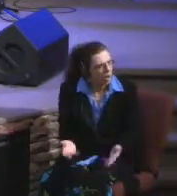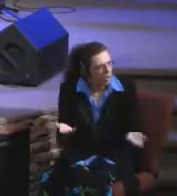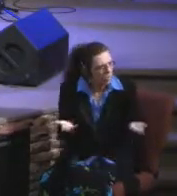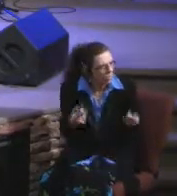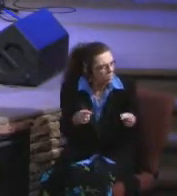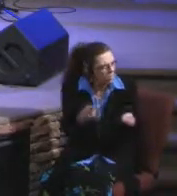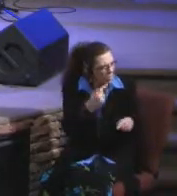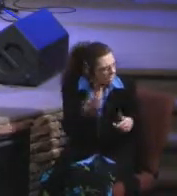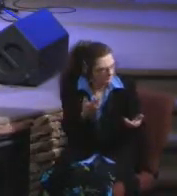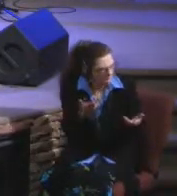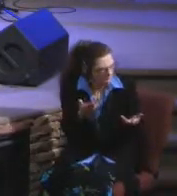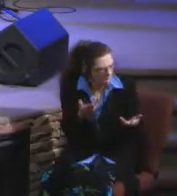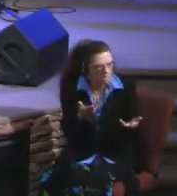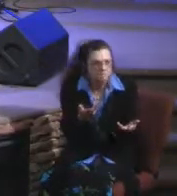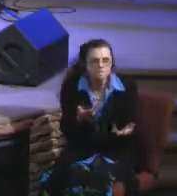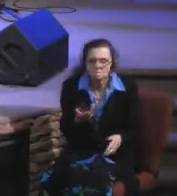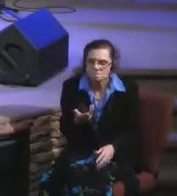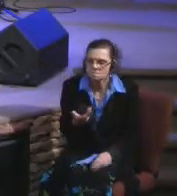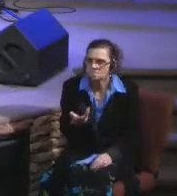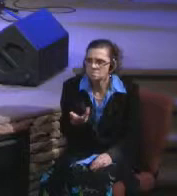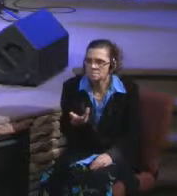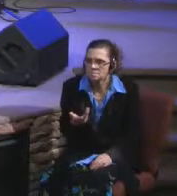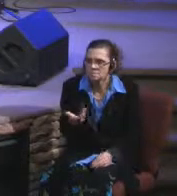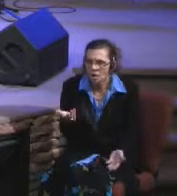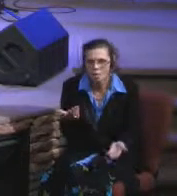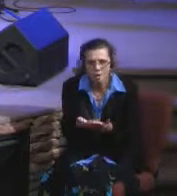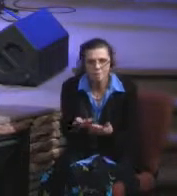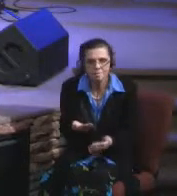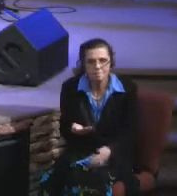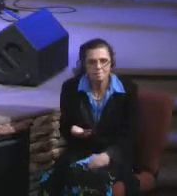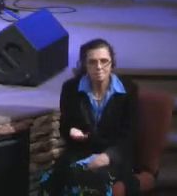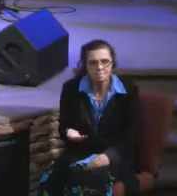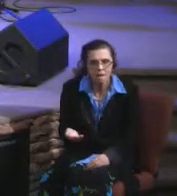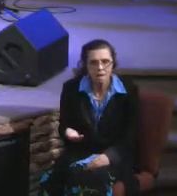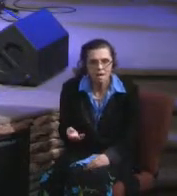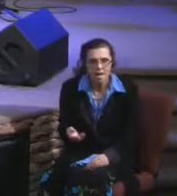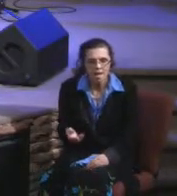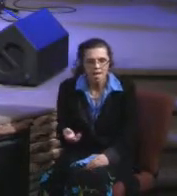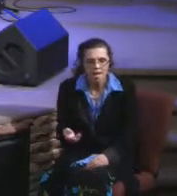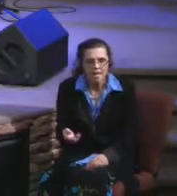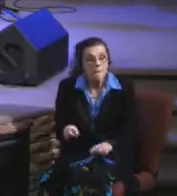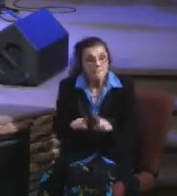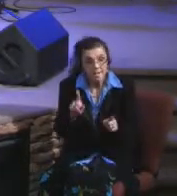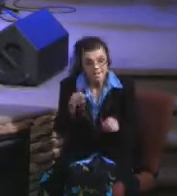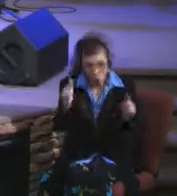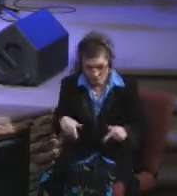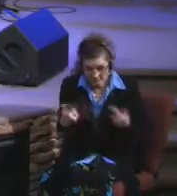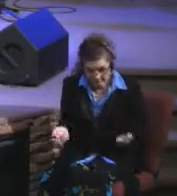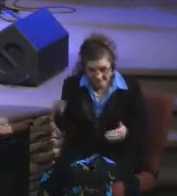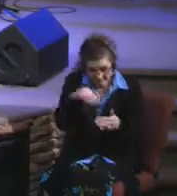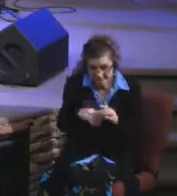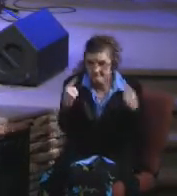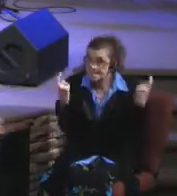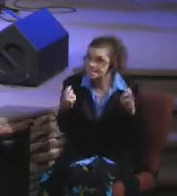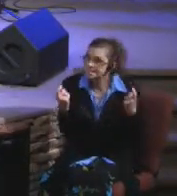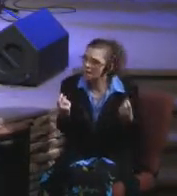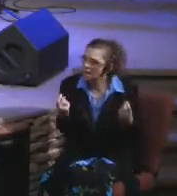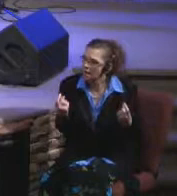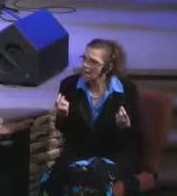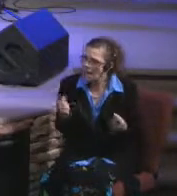about. Huh? We're good. But if you live in sin,